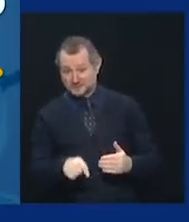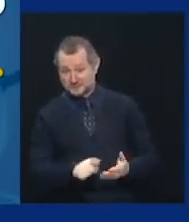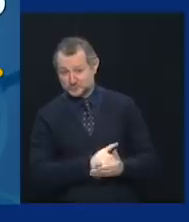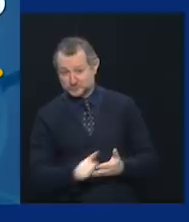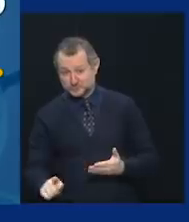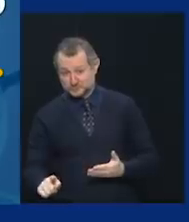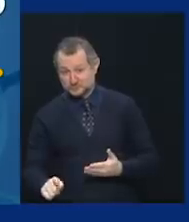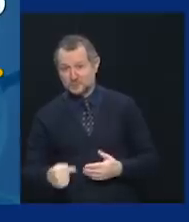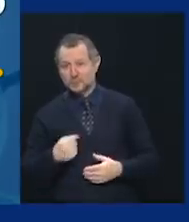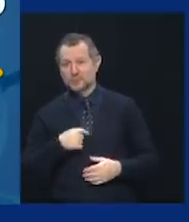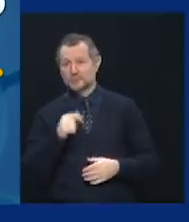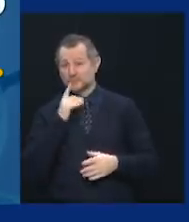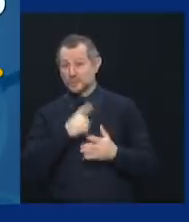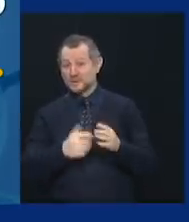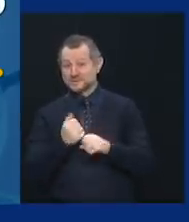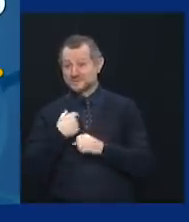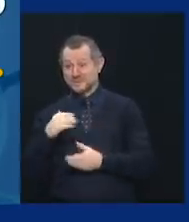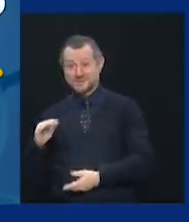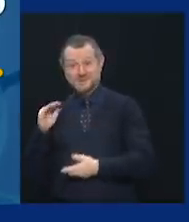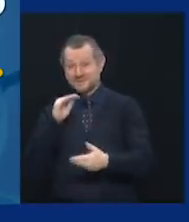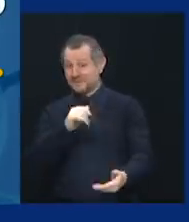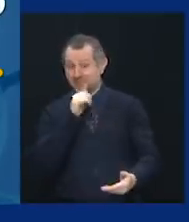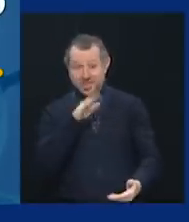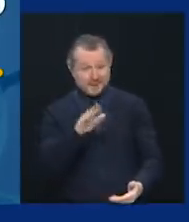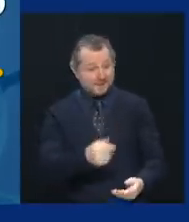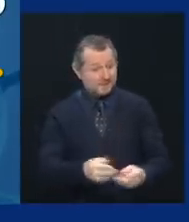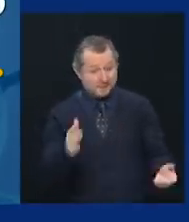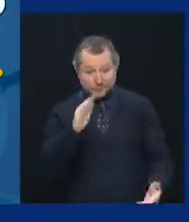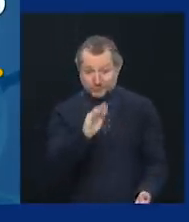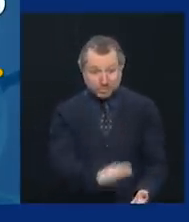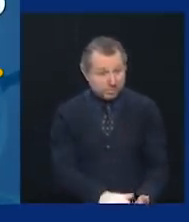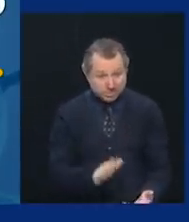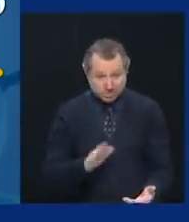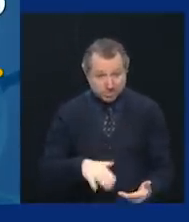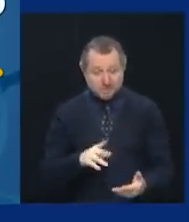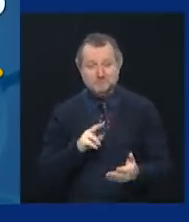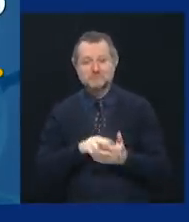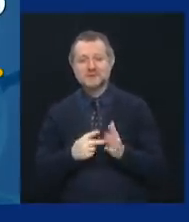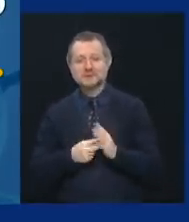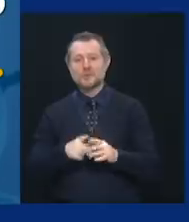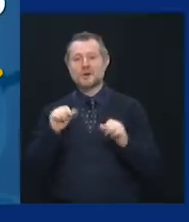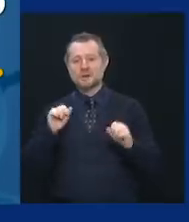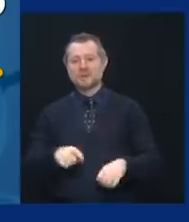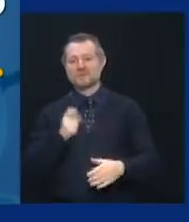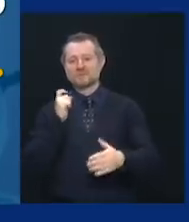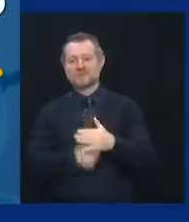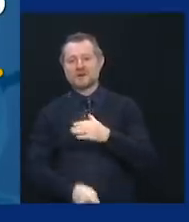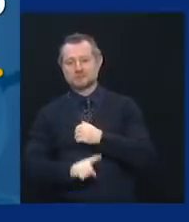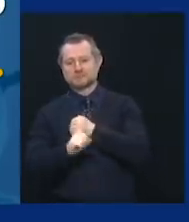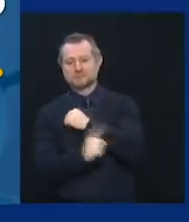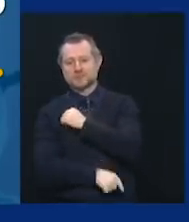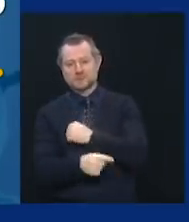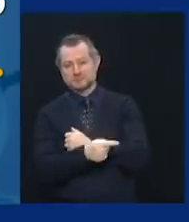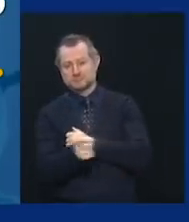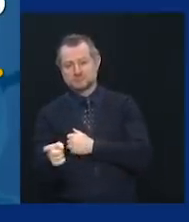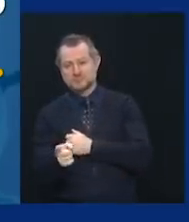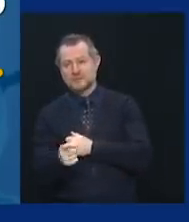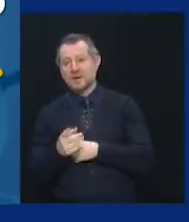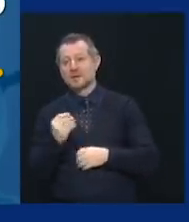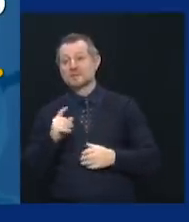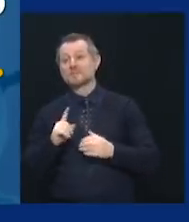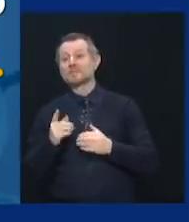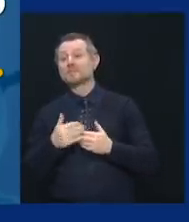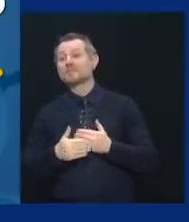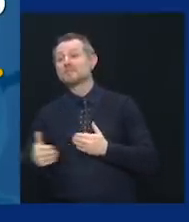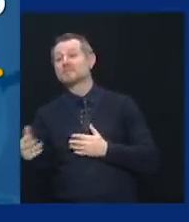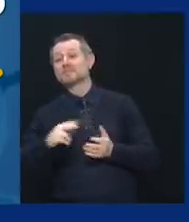you've received by the end of this week, you can be fined and you won't receive further